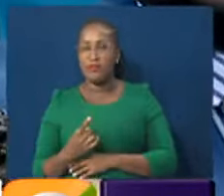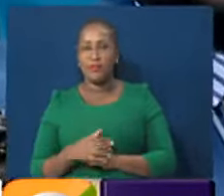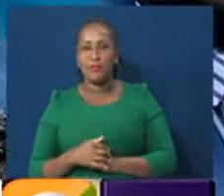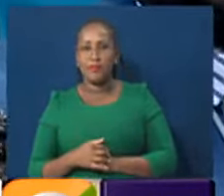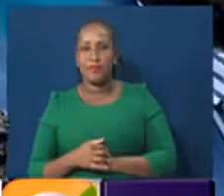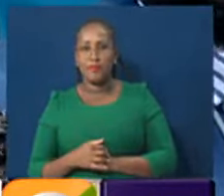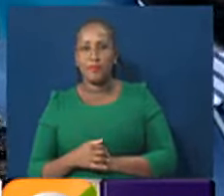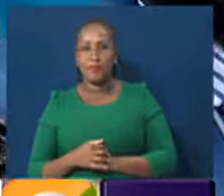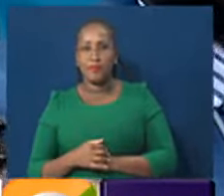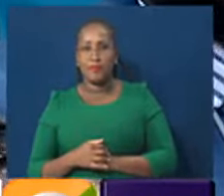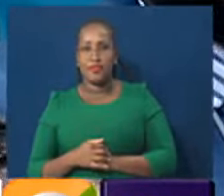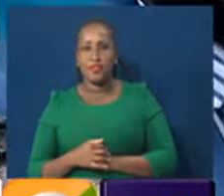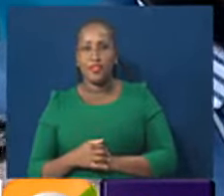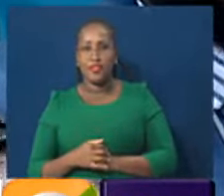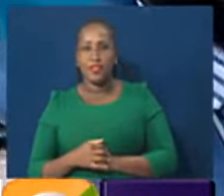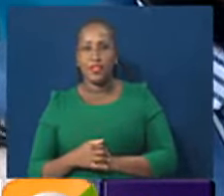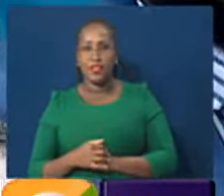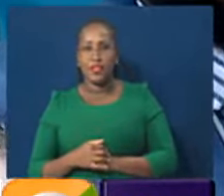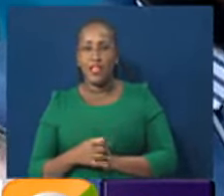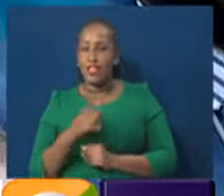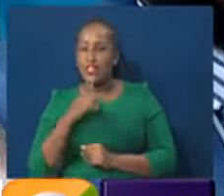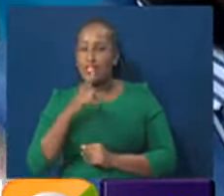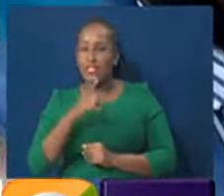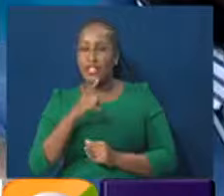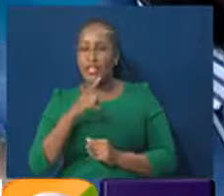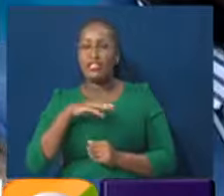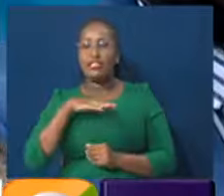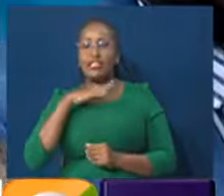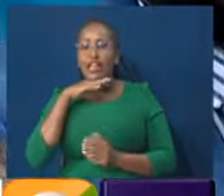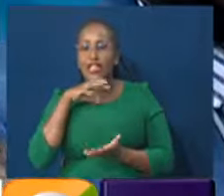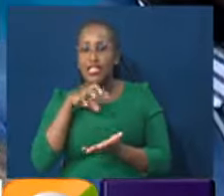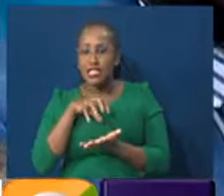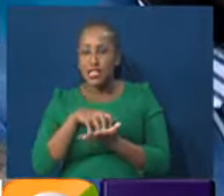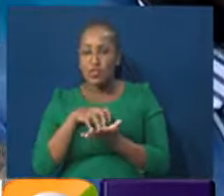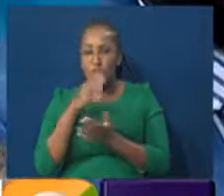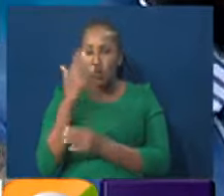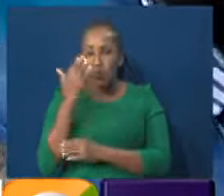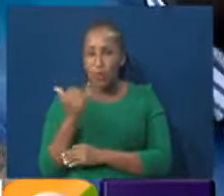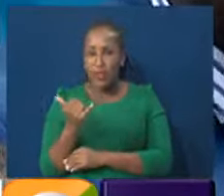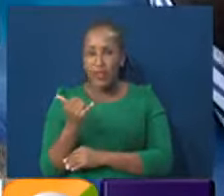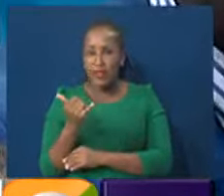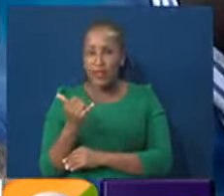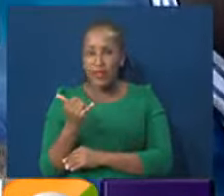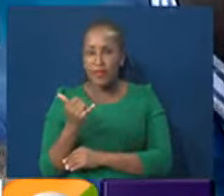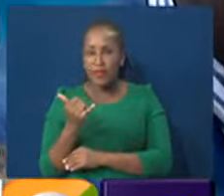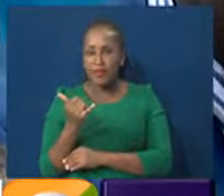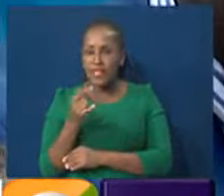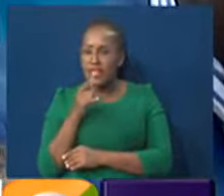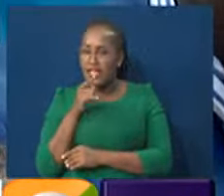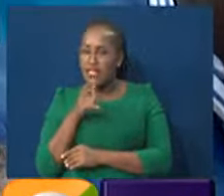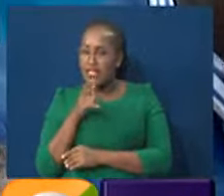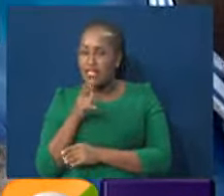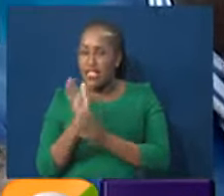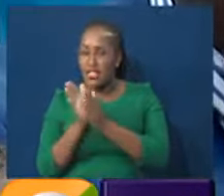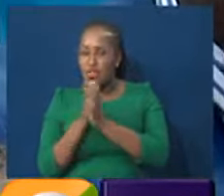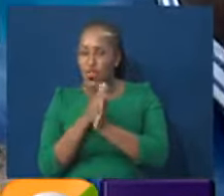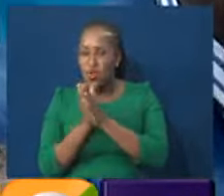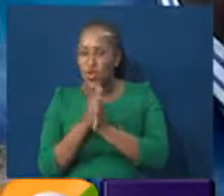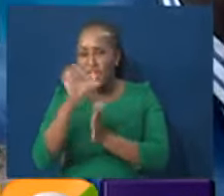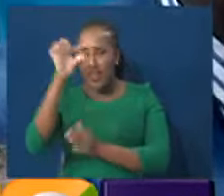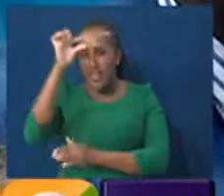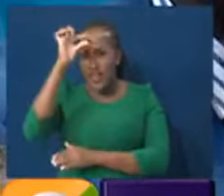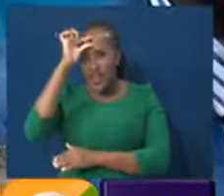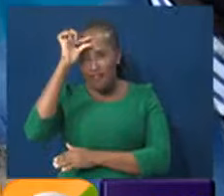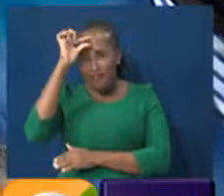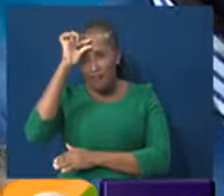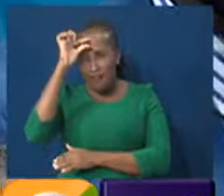enterprises is a dire situation. And the reason why it's a dire situation, because that is the narrative that the government rode on to